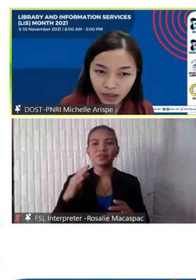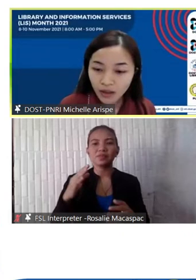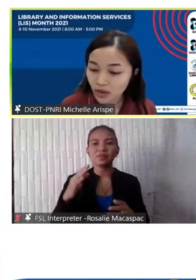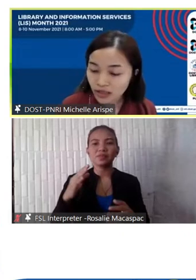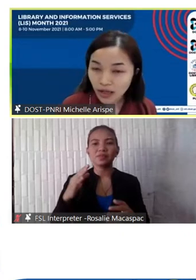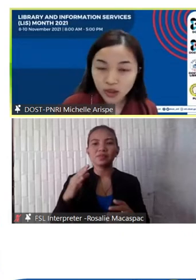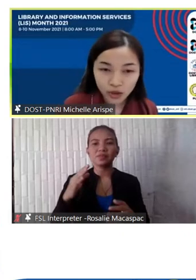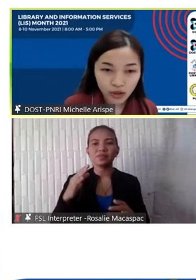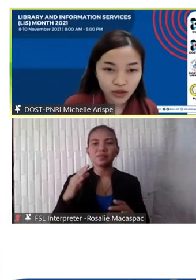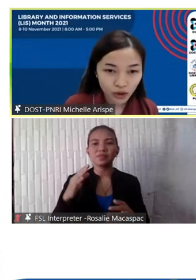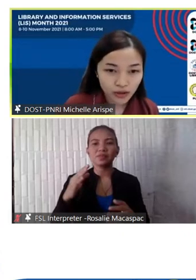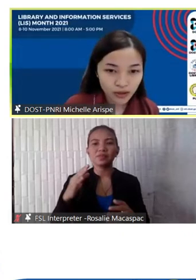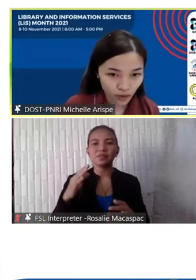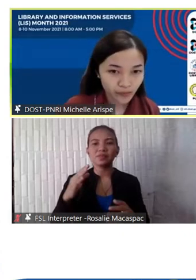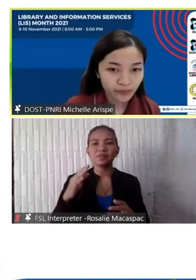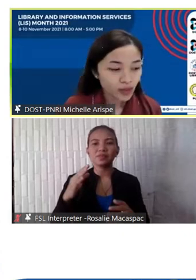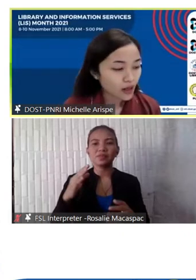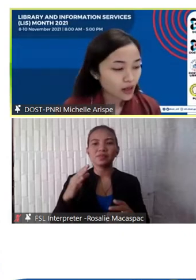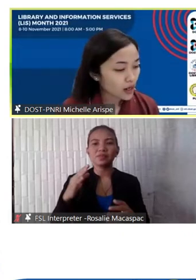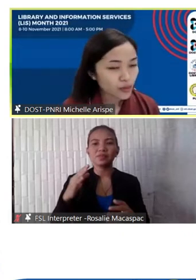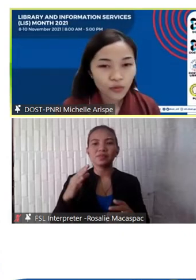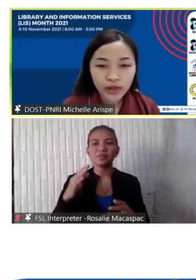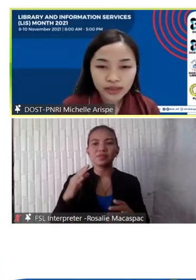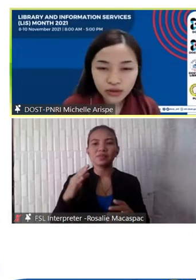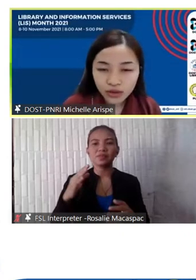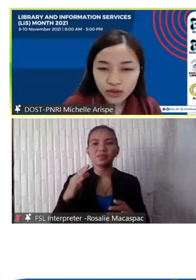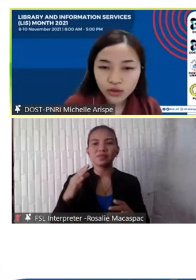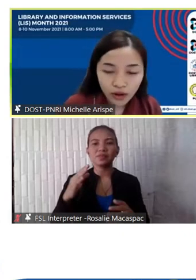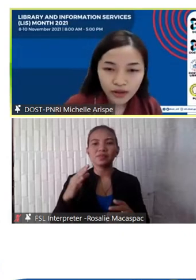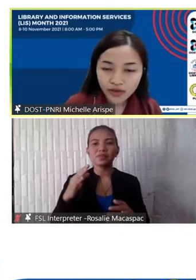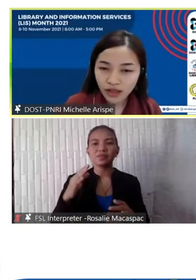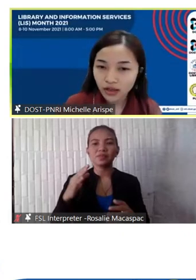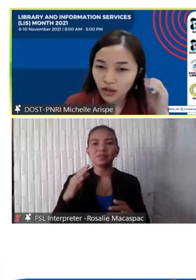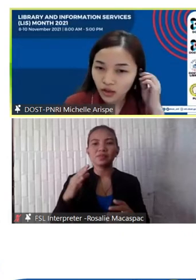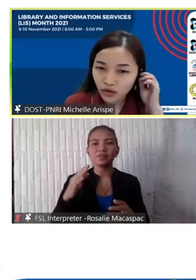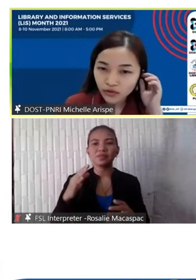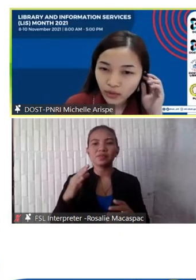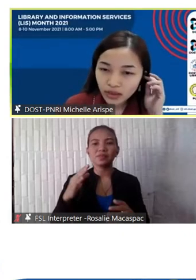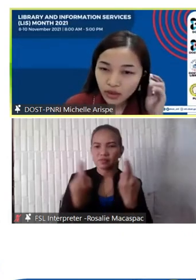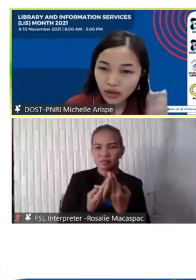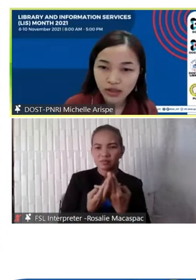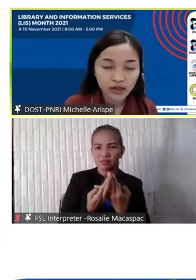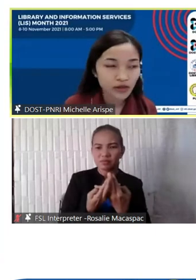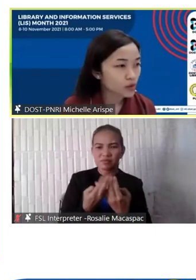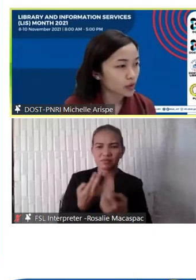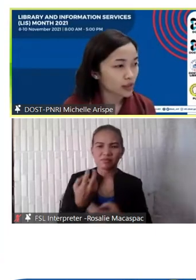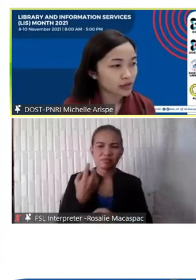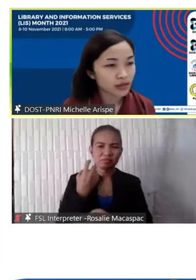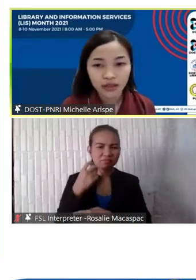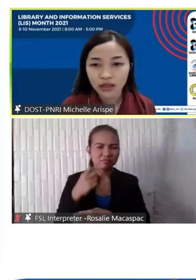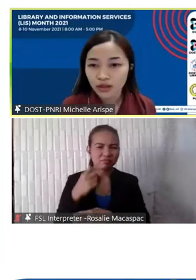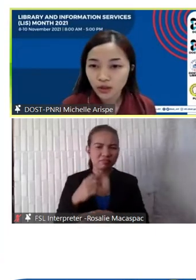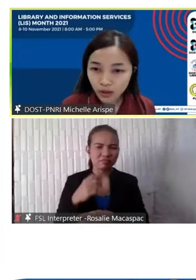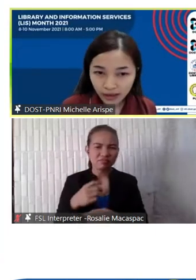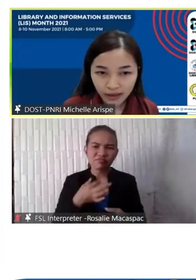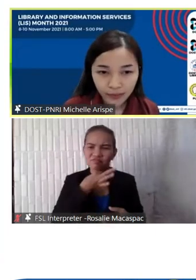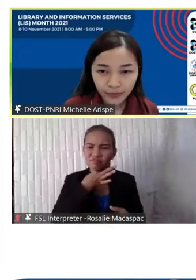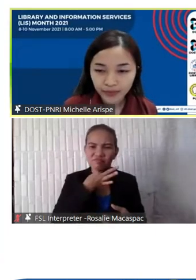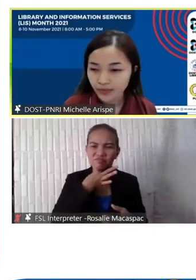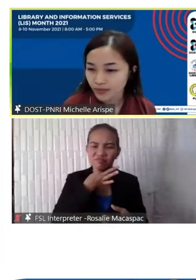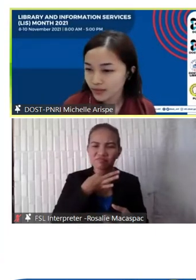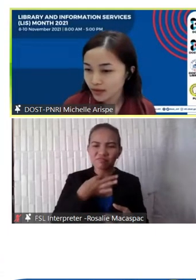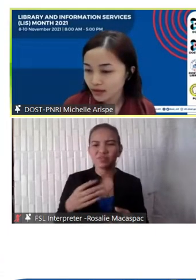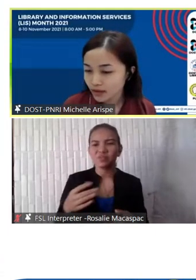webinars, because I'm curious also, what do you all think of when you hear the word